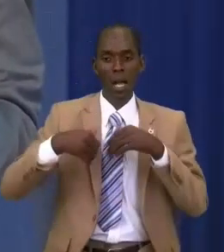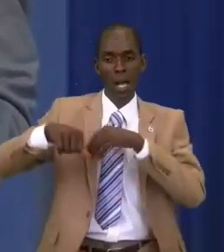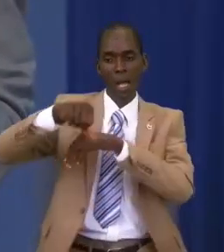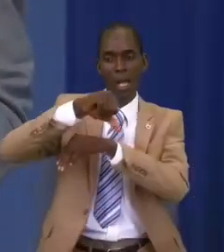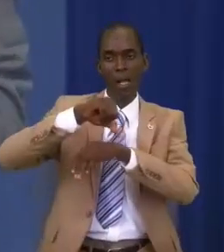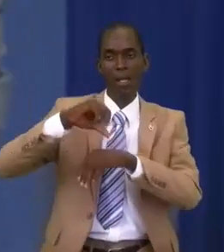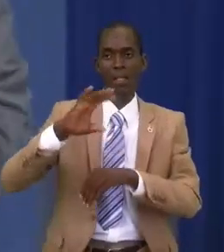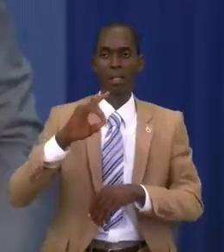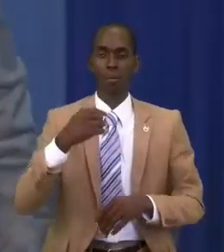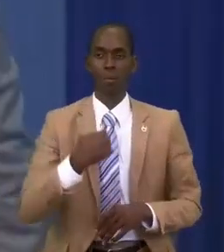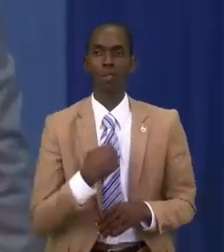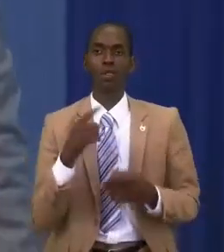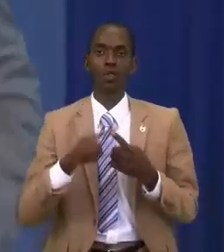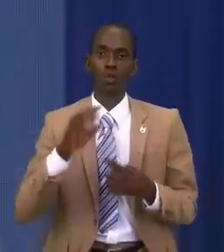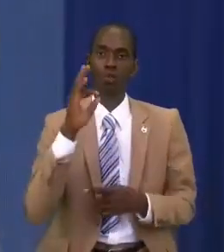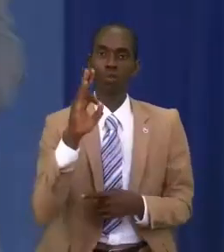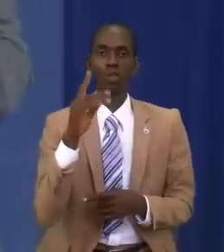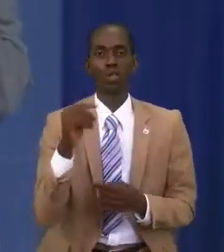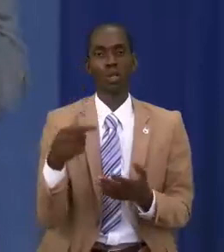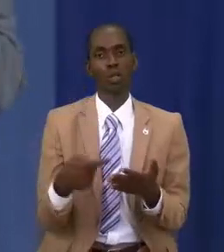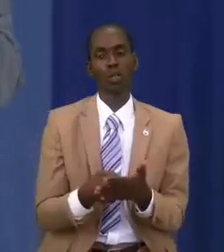good tidings, the glad news,